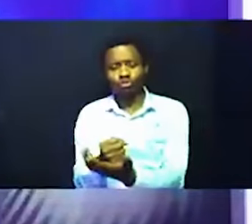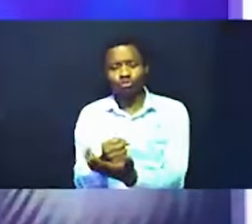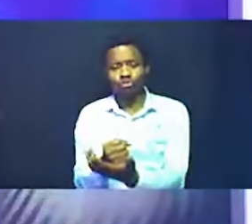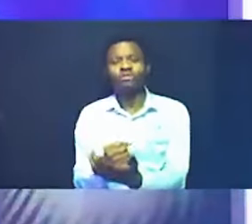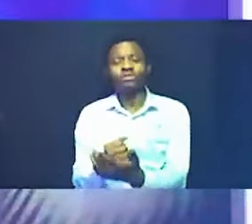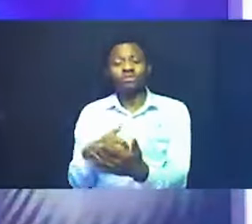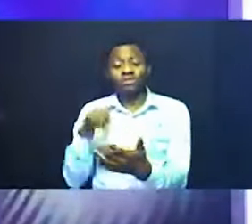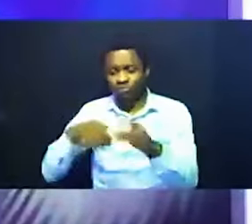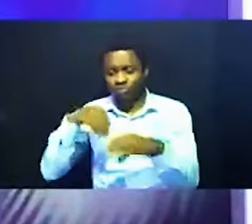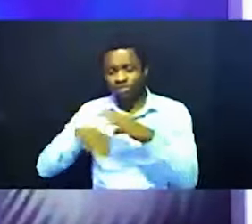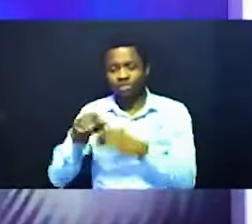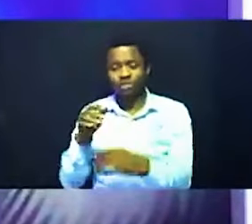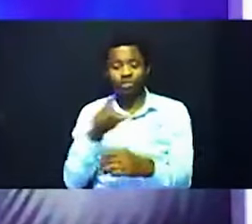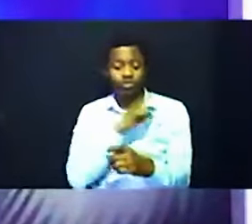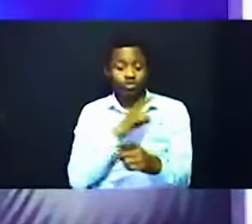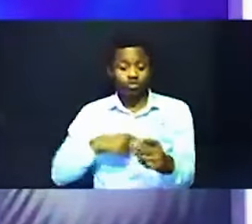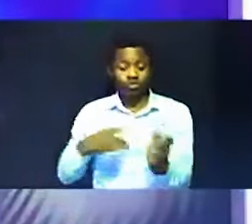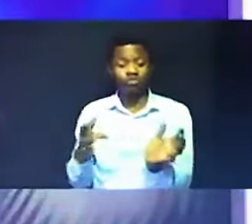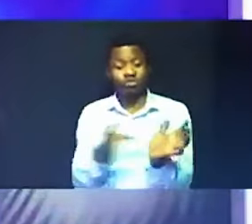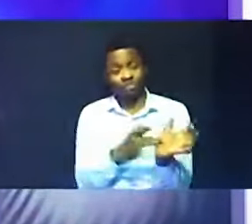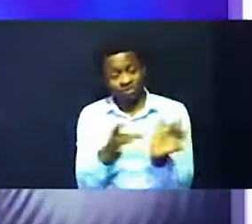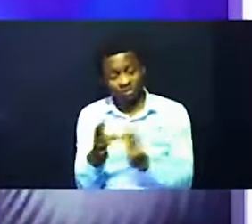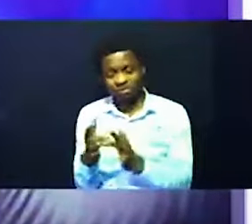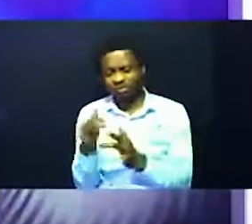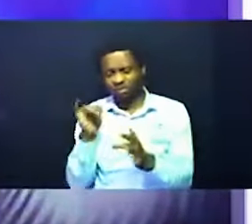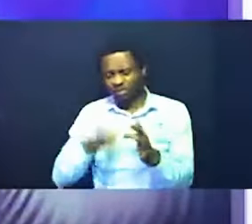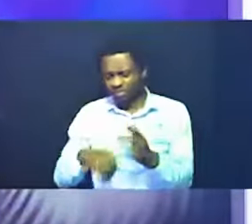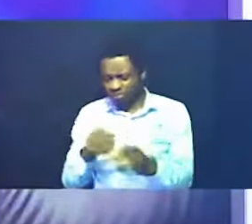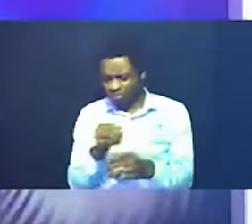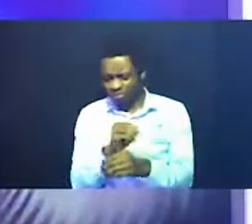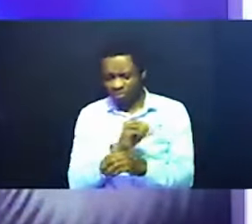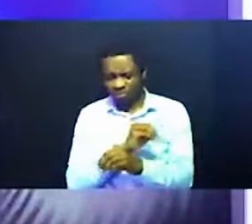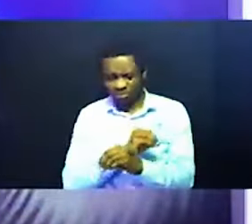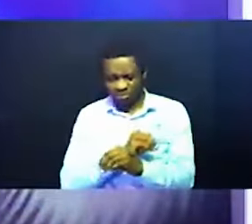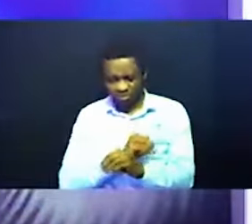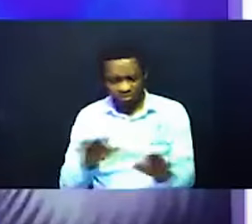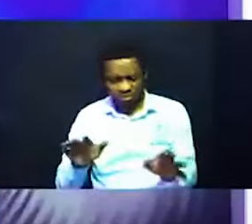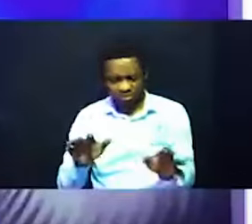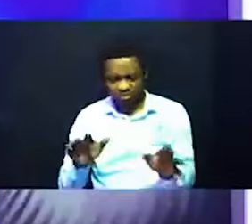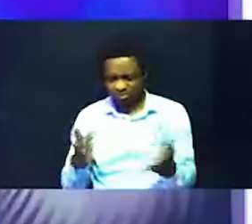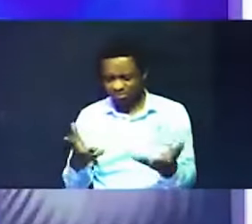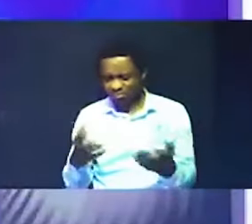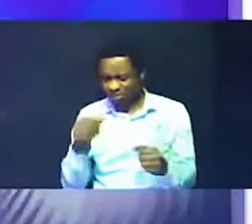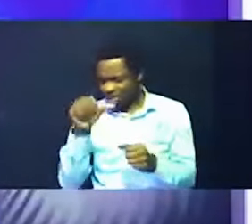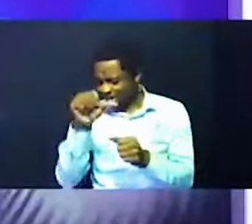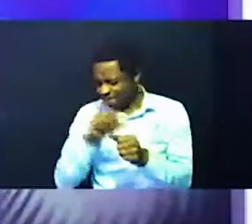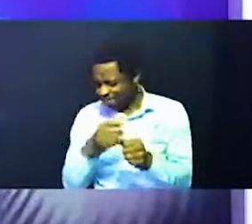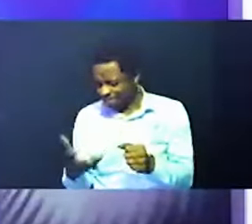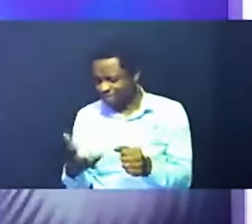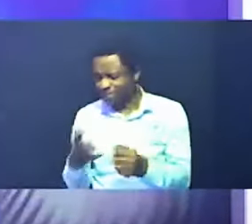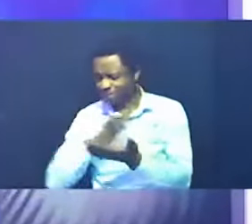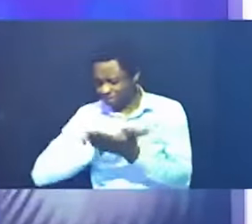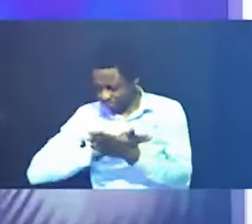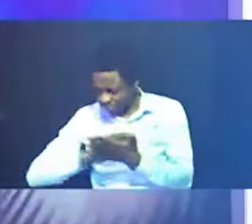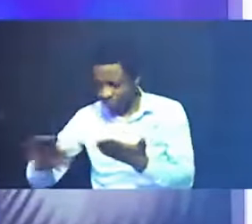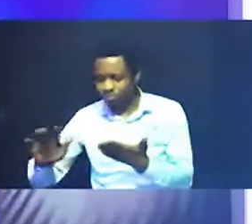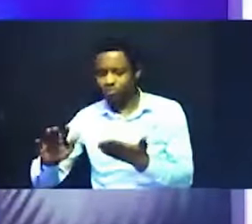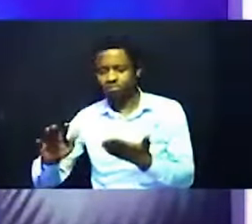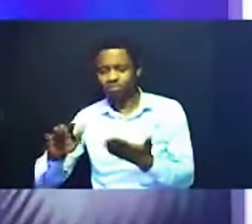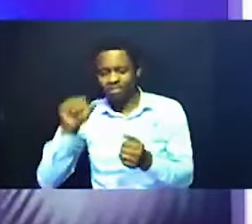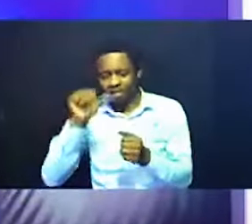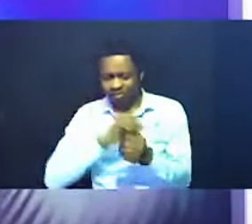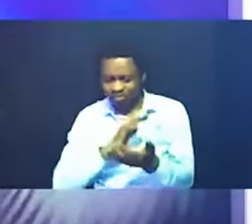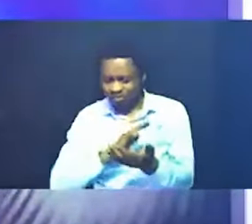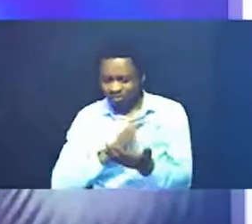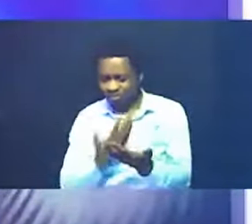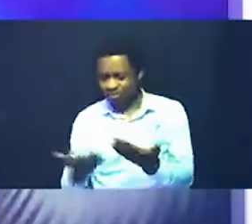being fully persuaded in the Lord Jesus that nothing is unclean in itself but